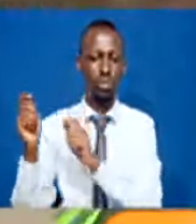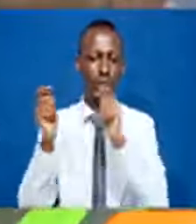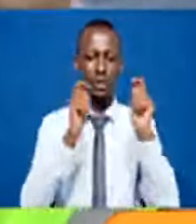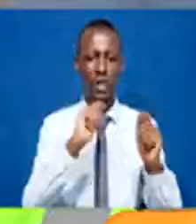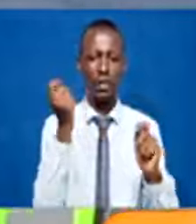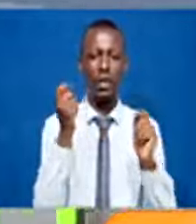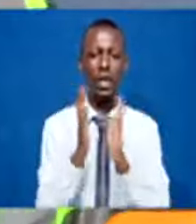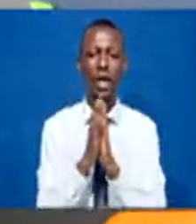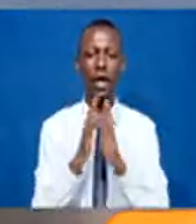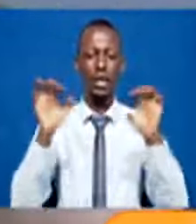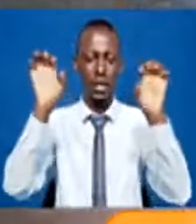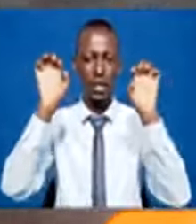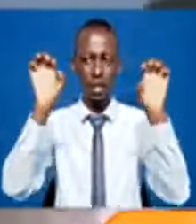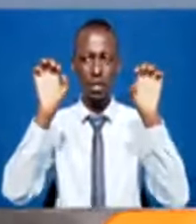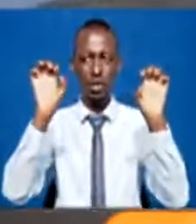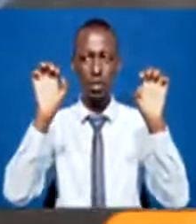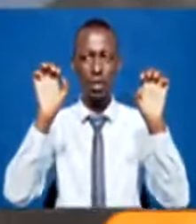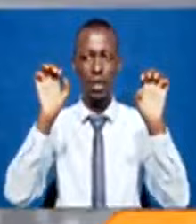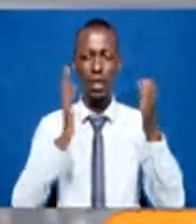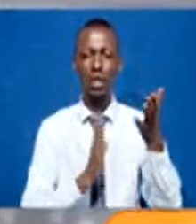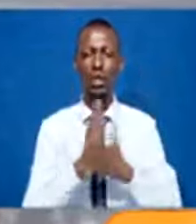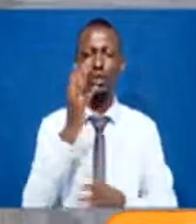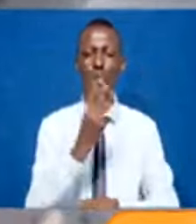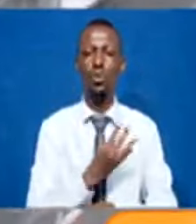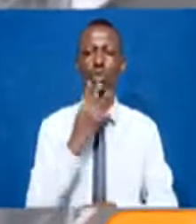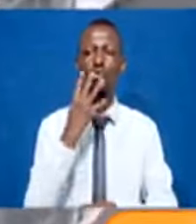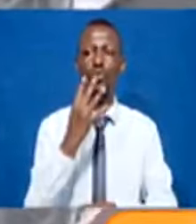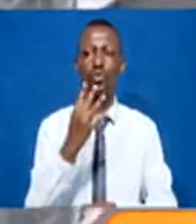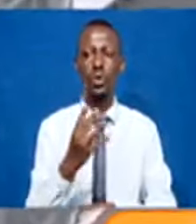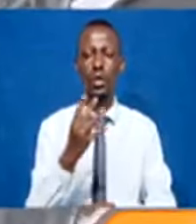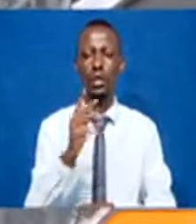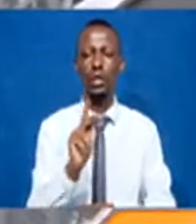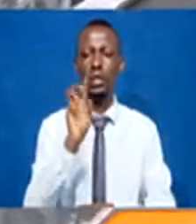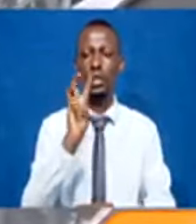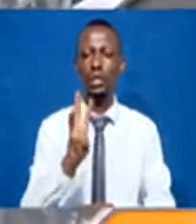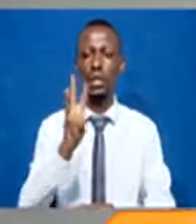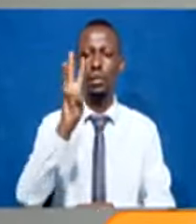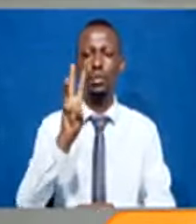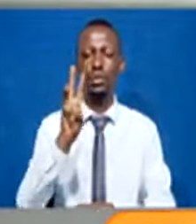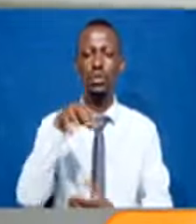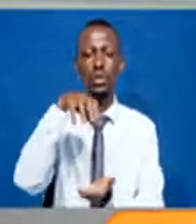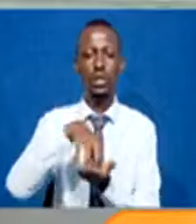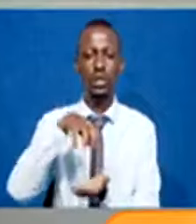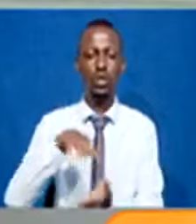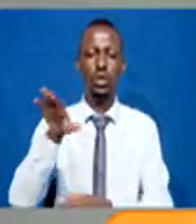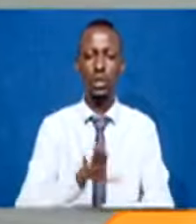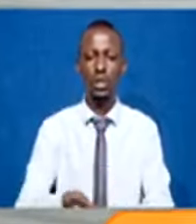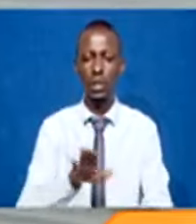Kenya and Ethiopia through a 400-kilovolt Isinya substation.